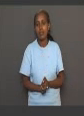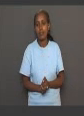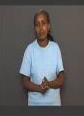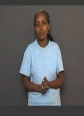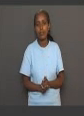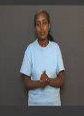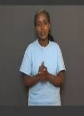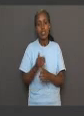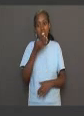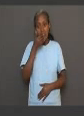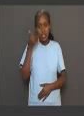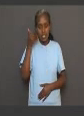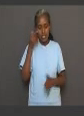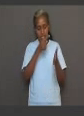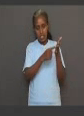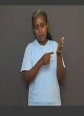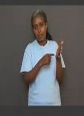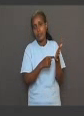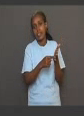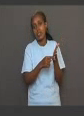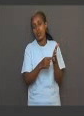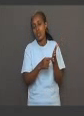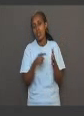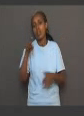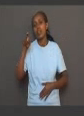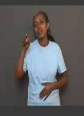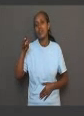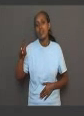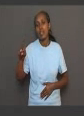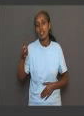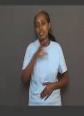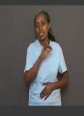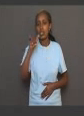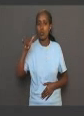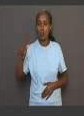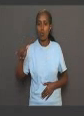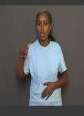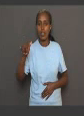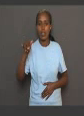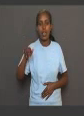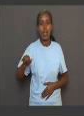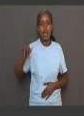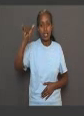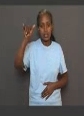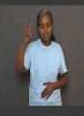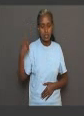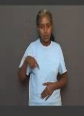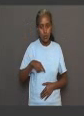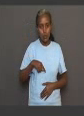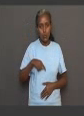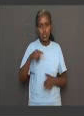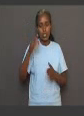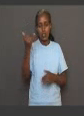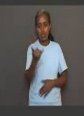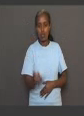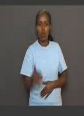Rather than a perpendicular x and y-axis, we draw